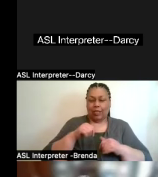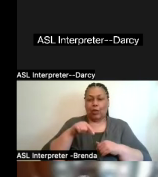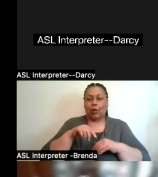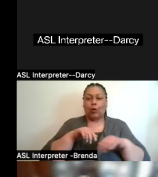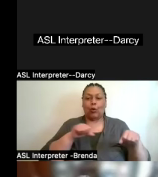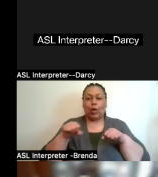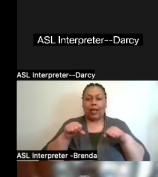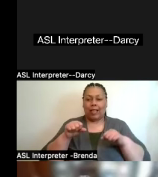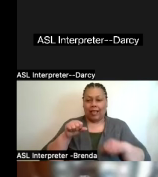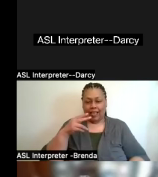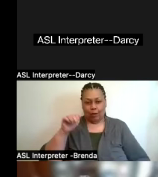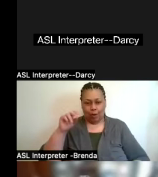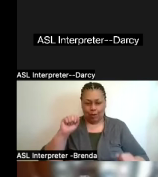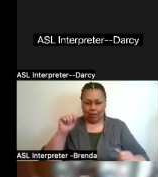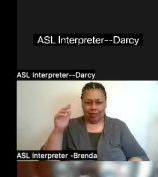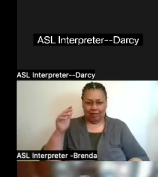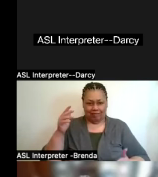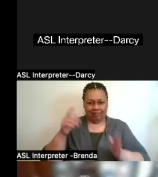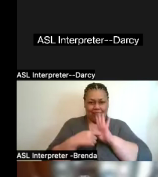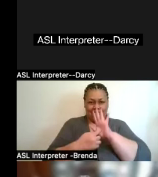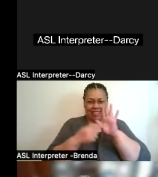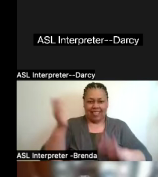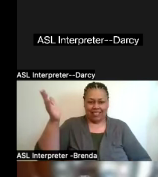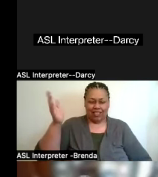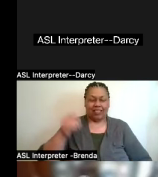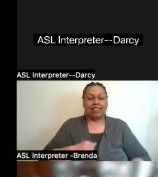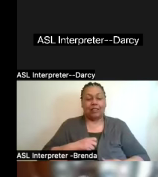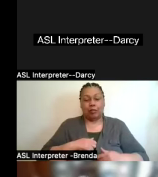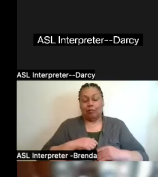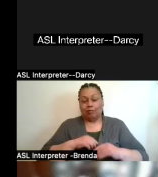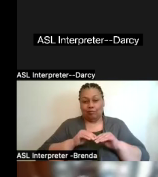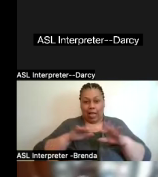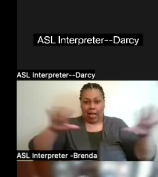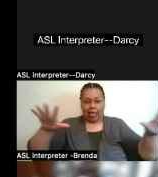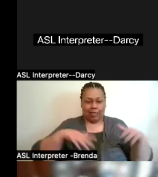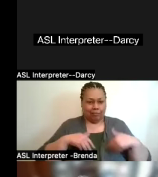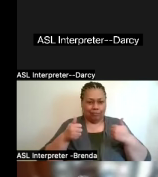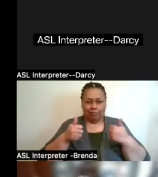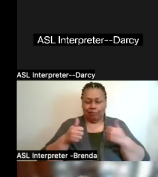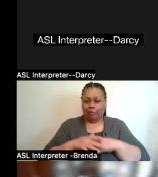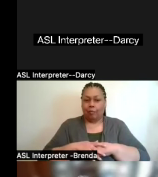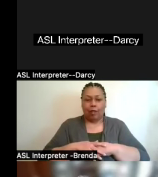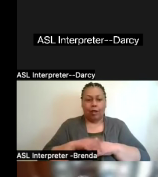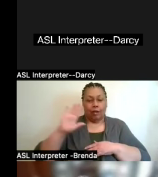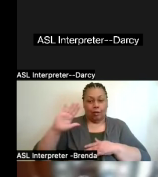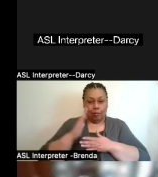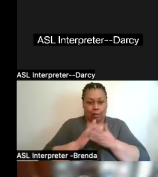presentations. So that's a great way to get the word out. So this is your portion of